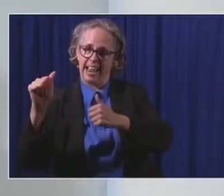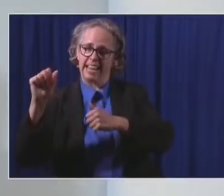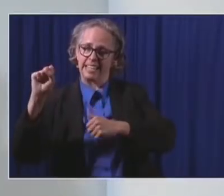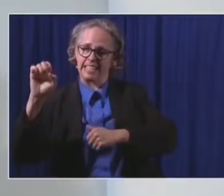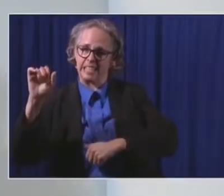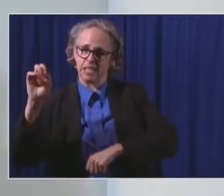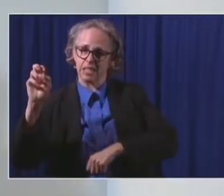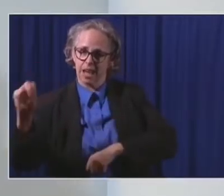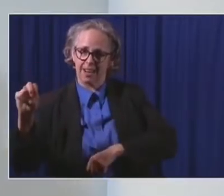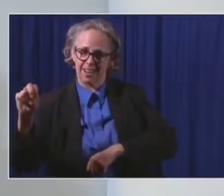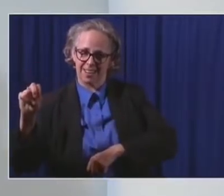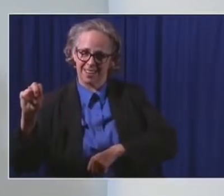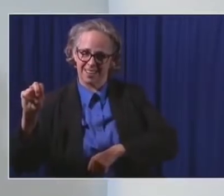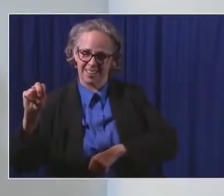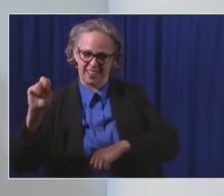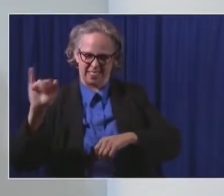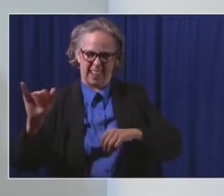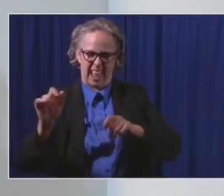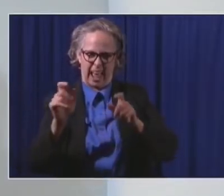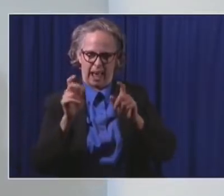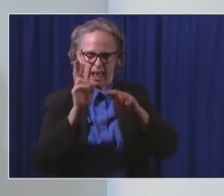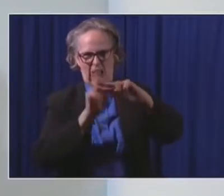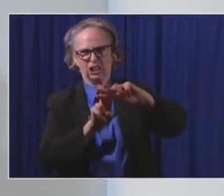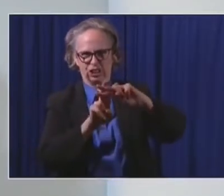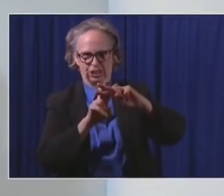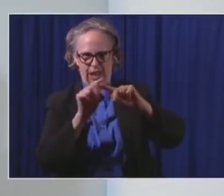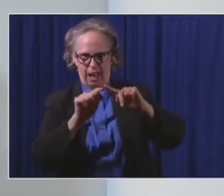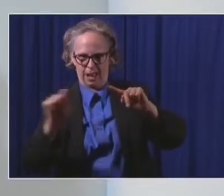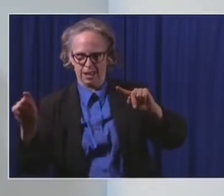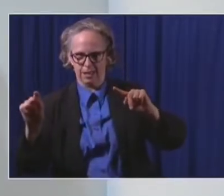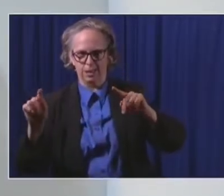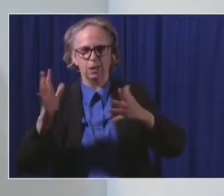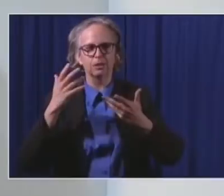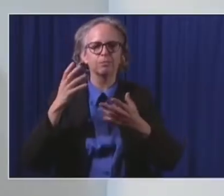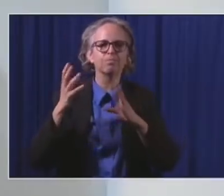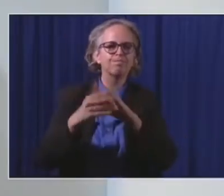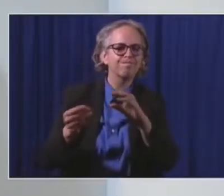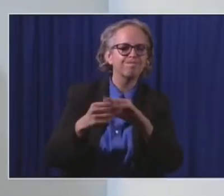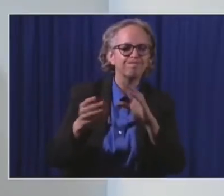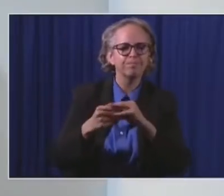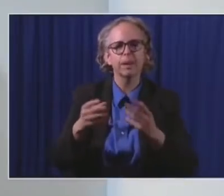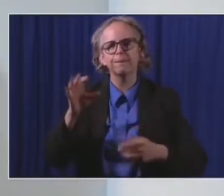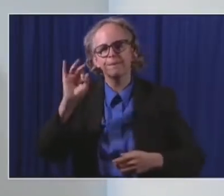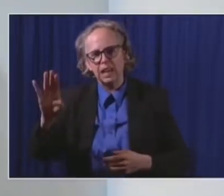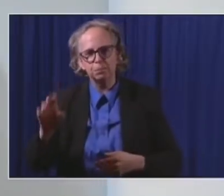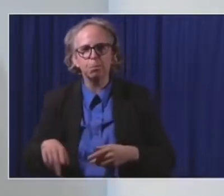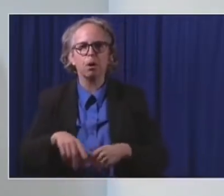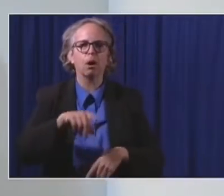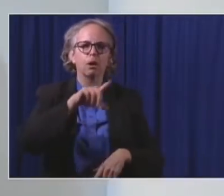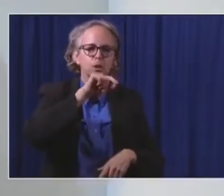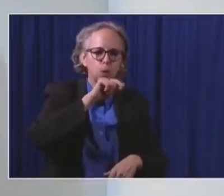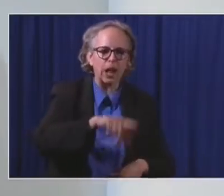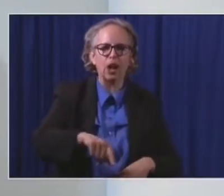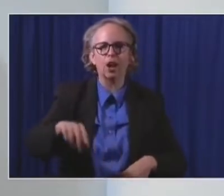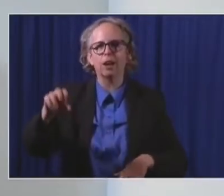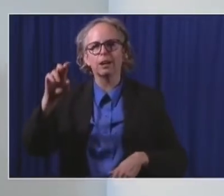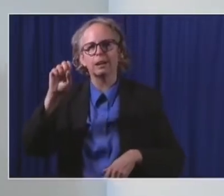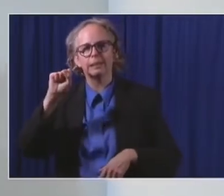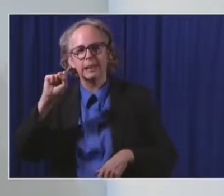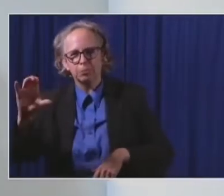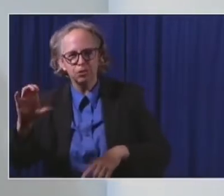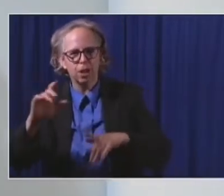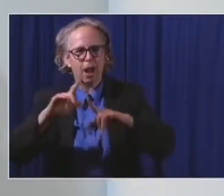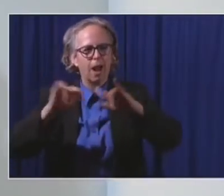today. We've been talking with a lot of professional, college, high school sports teams and athletes about